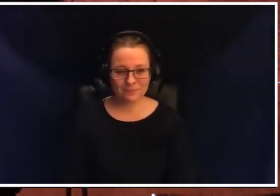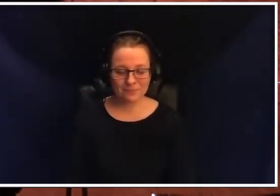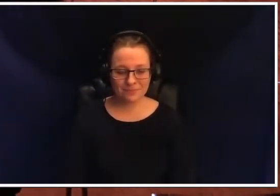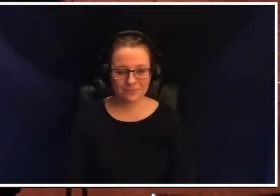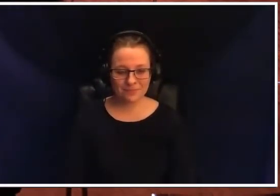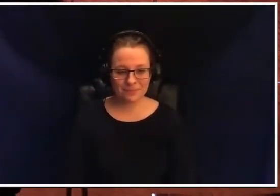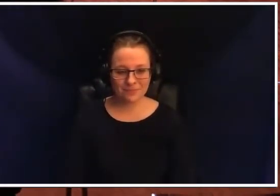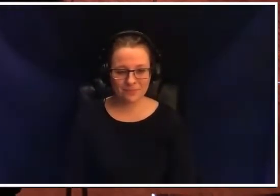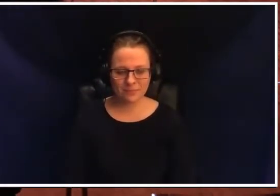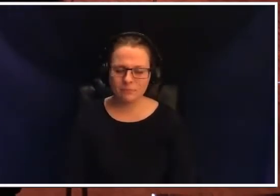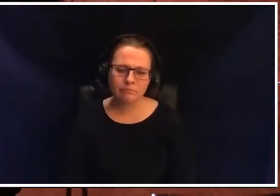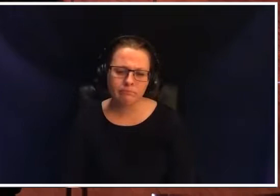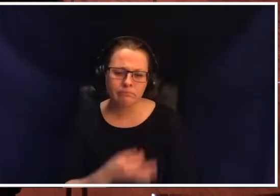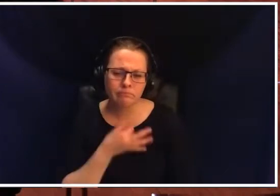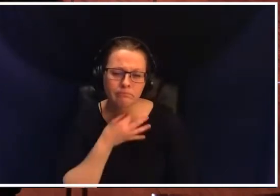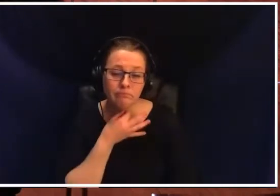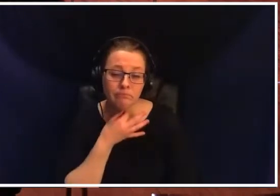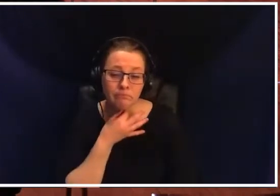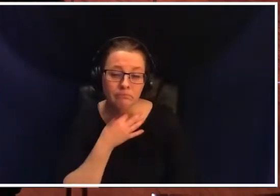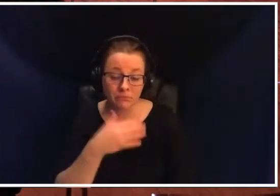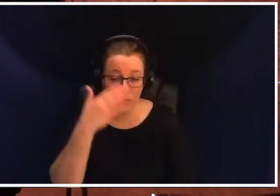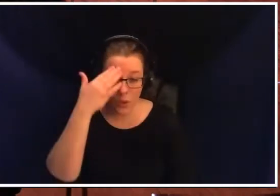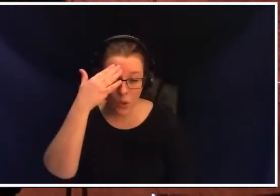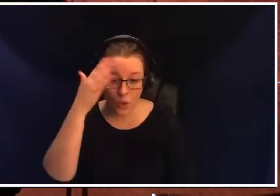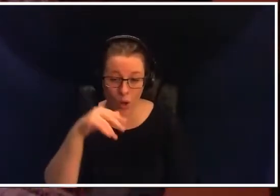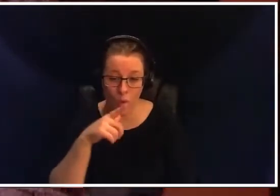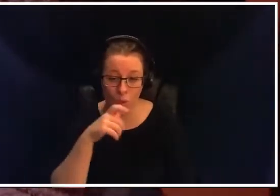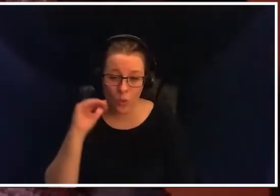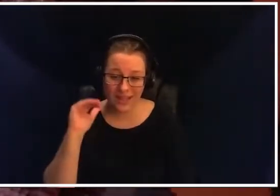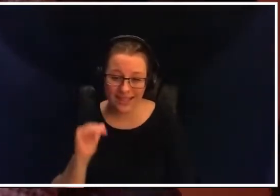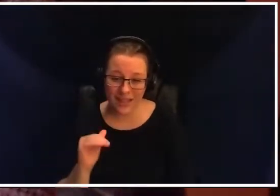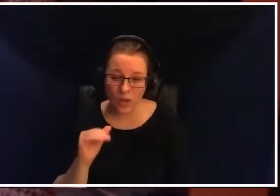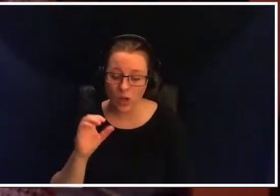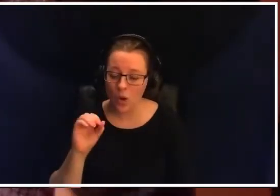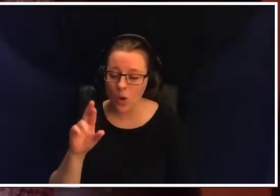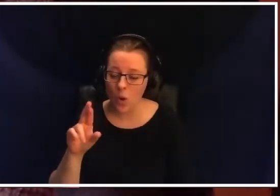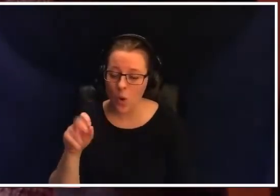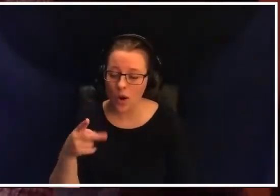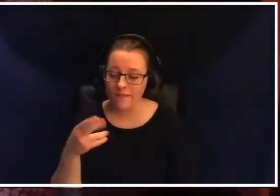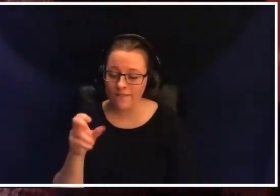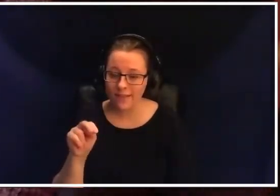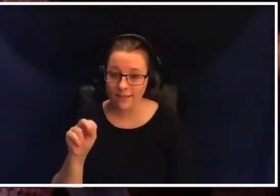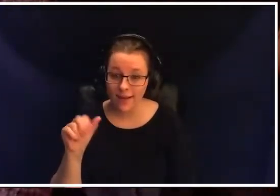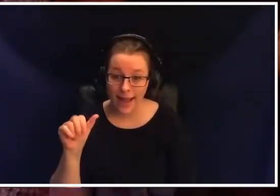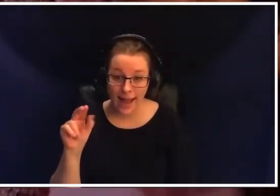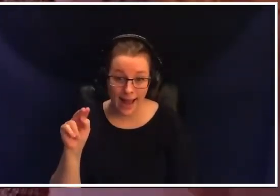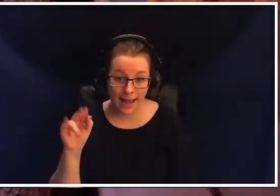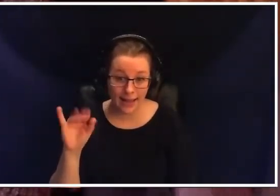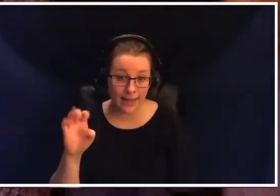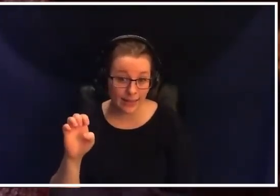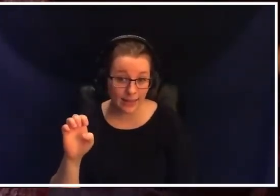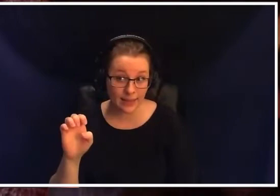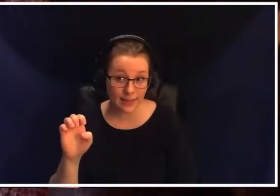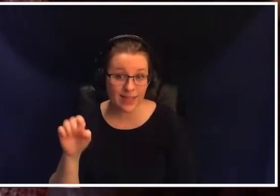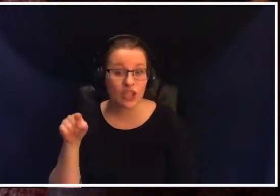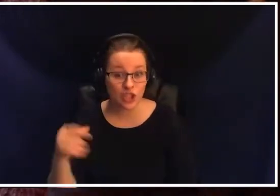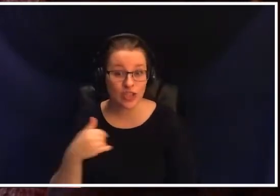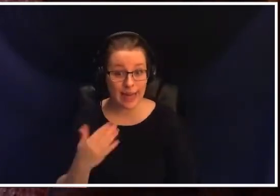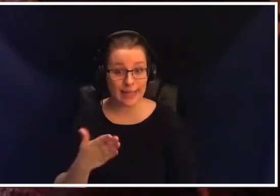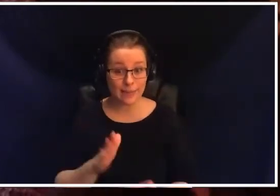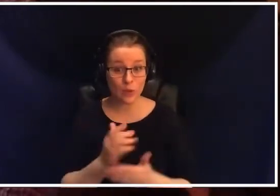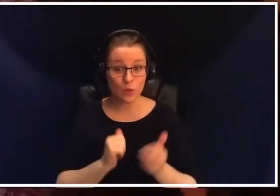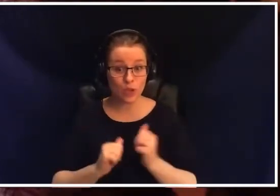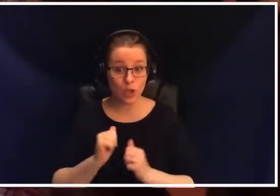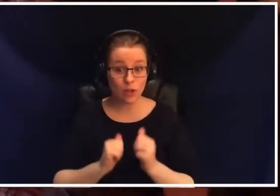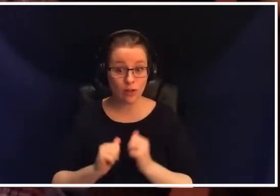Do any of you know who Little Orphan Annie is? Well, she has a musical, and this song is from the musical. This song is